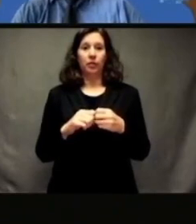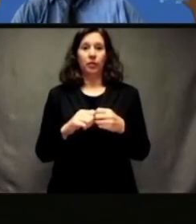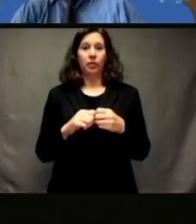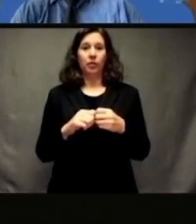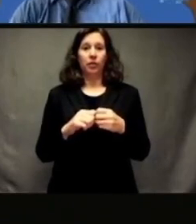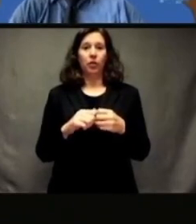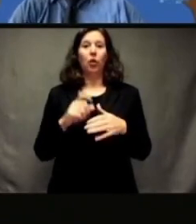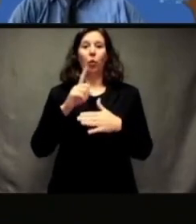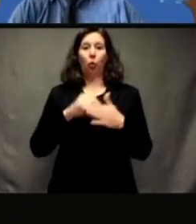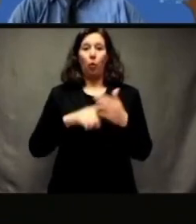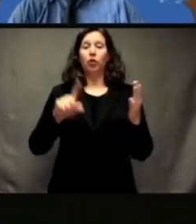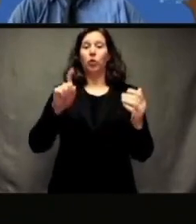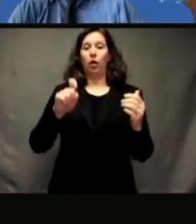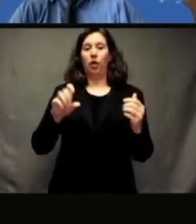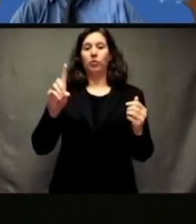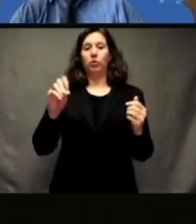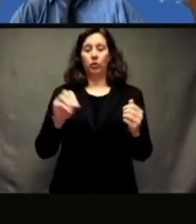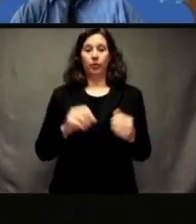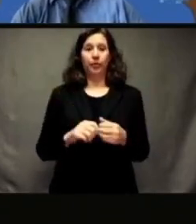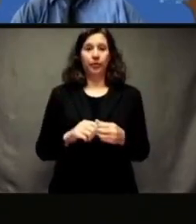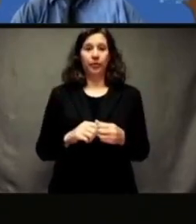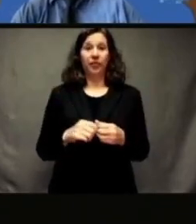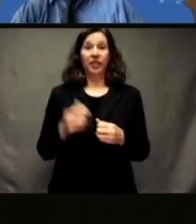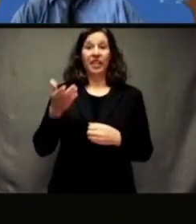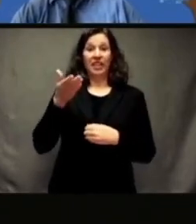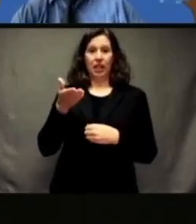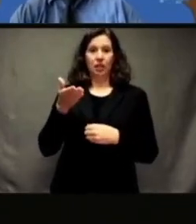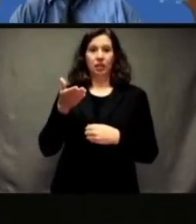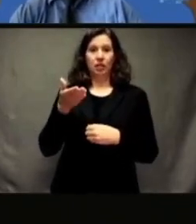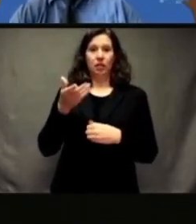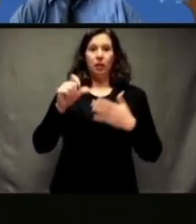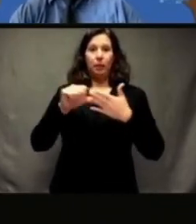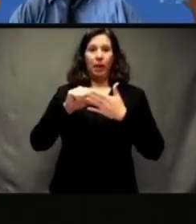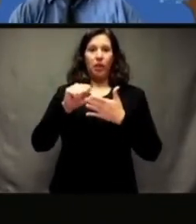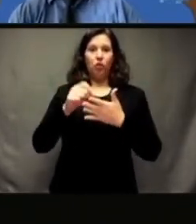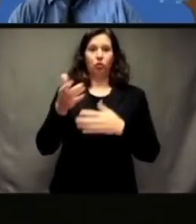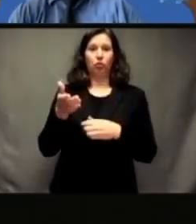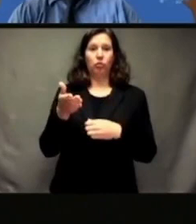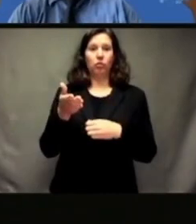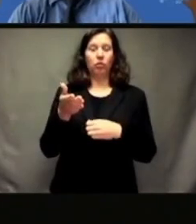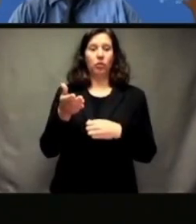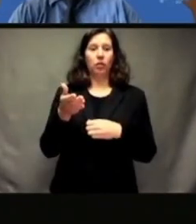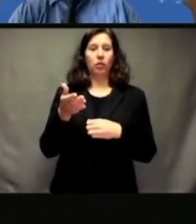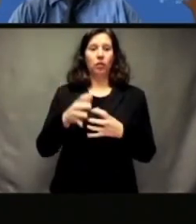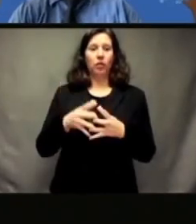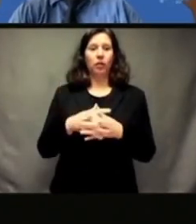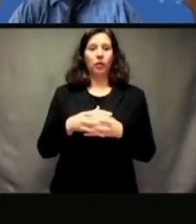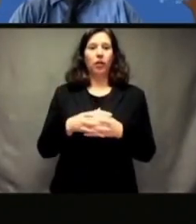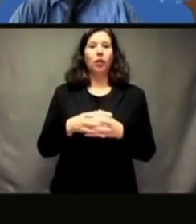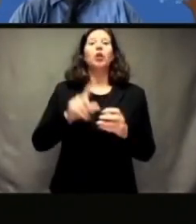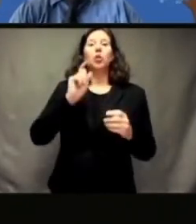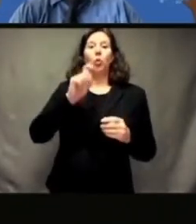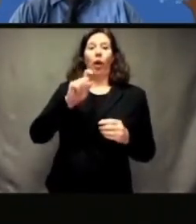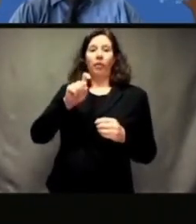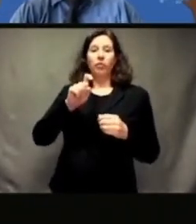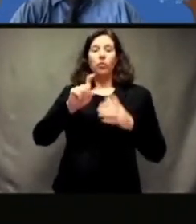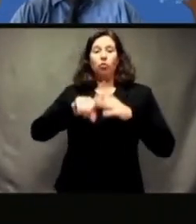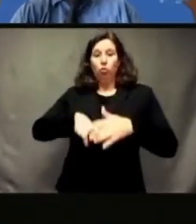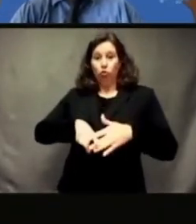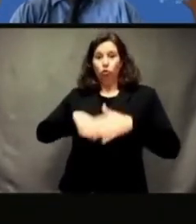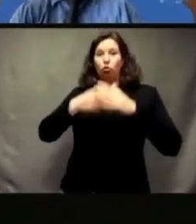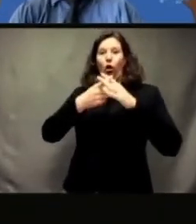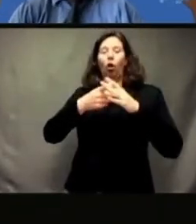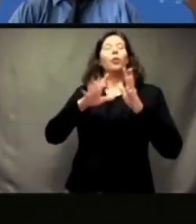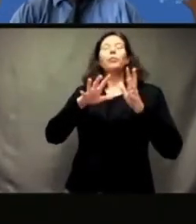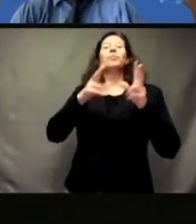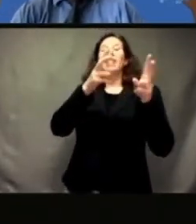what we have to do is this page. So you have to install Scratch link,